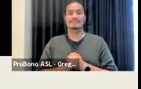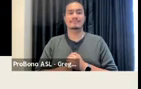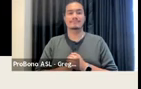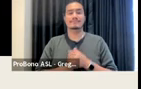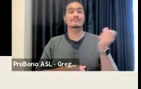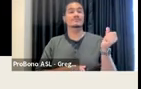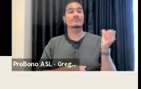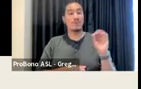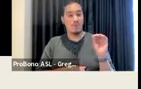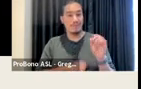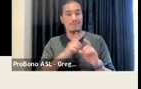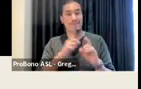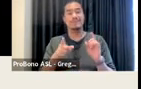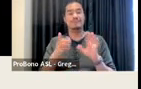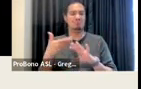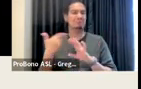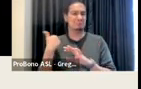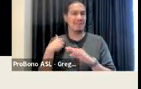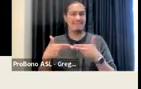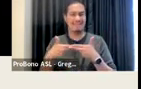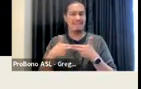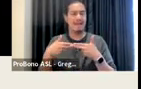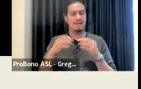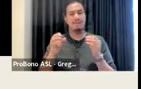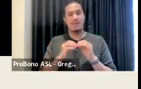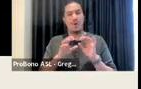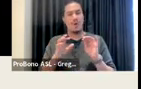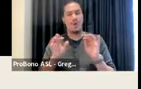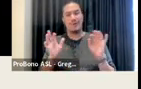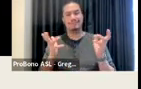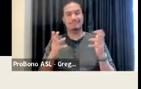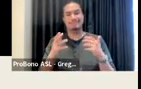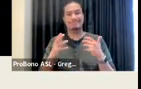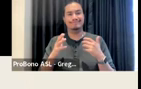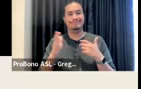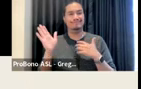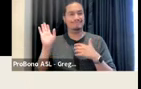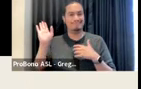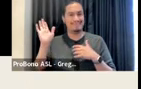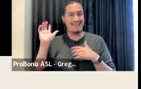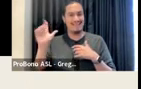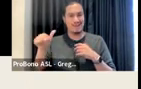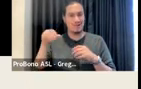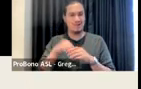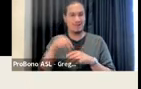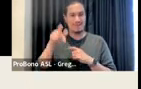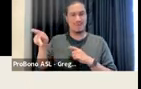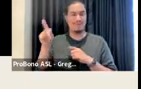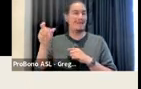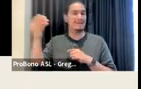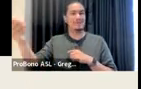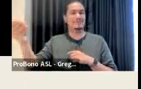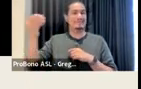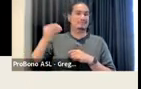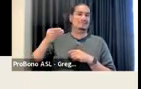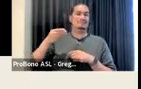So whenever I actually used to have this slide deeper in the PowerPoint, and like I've had to push it forward because I've had